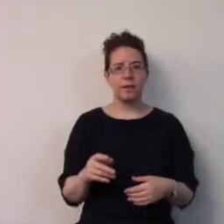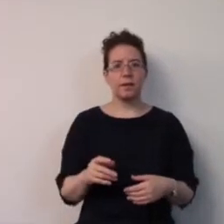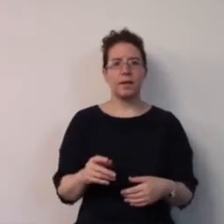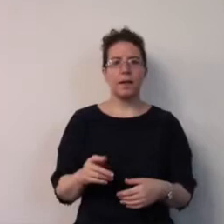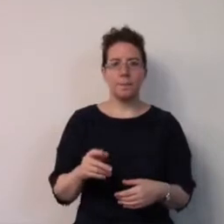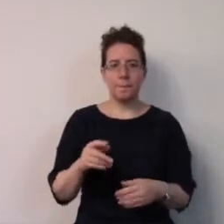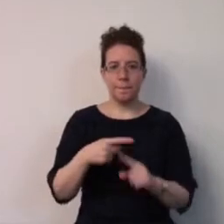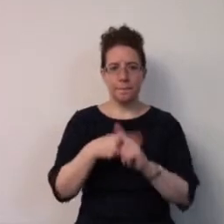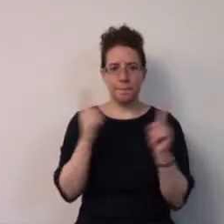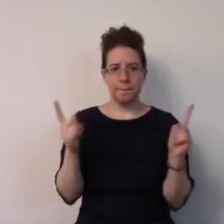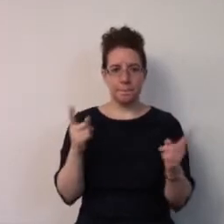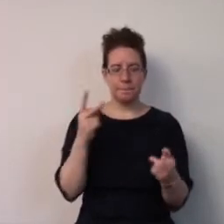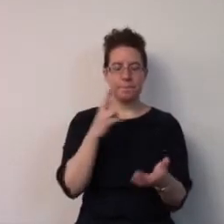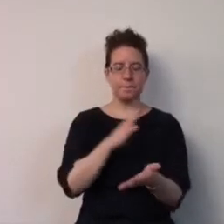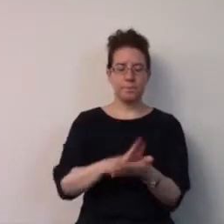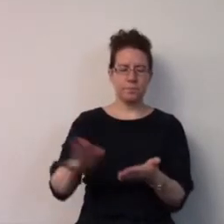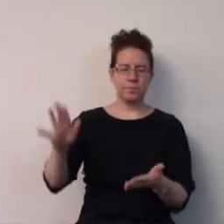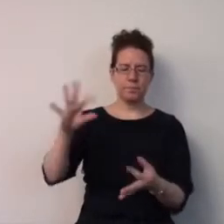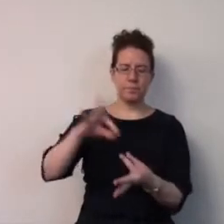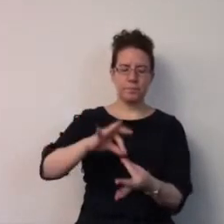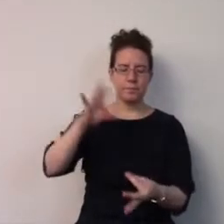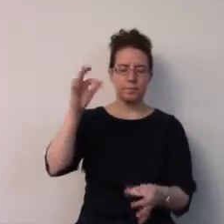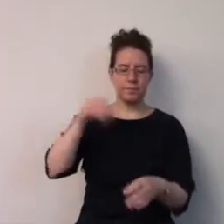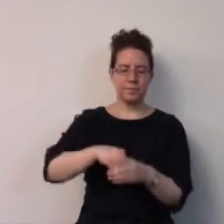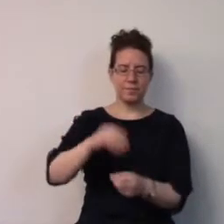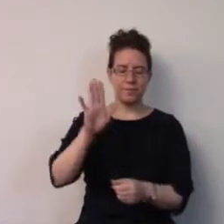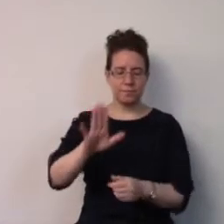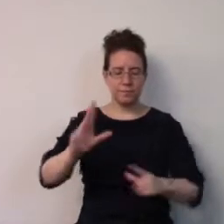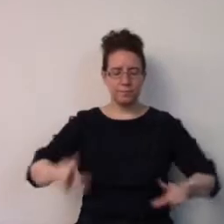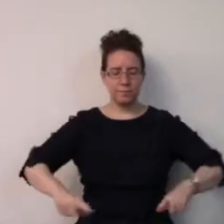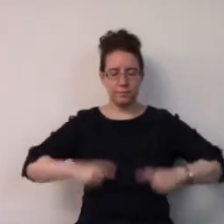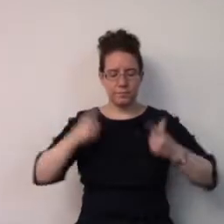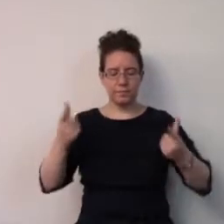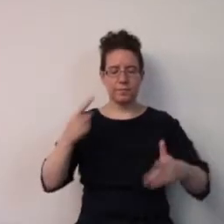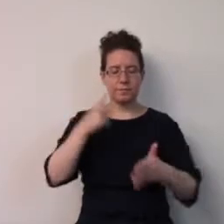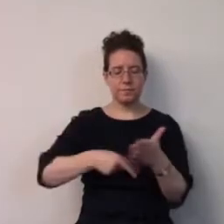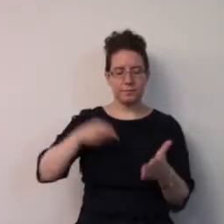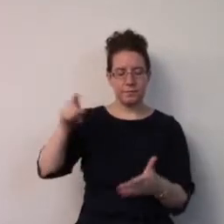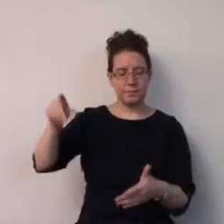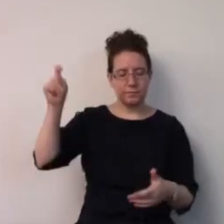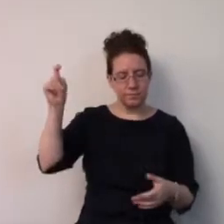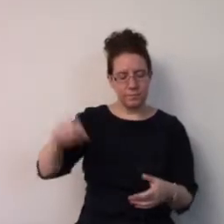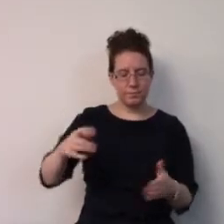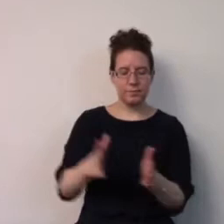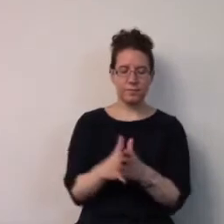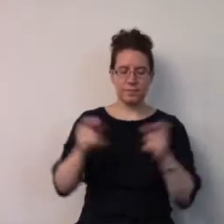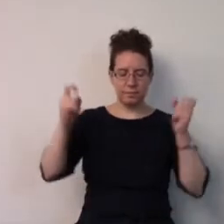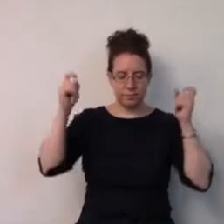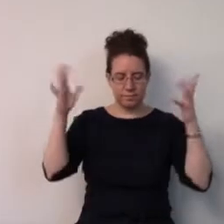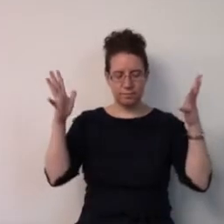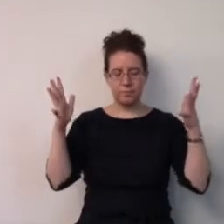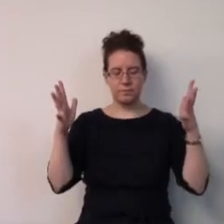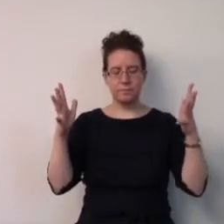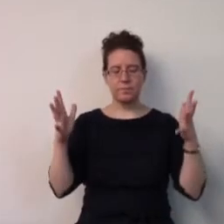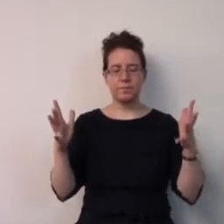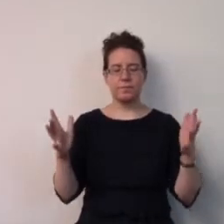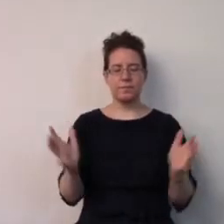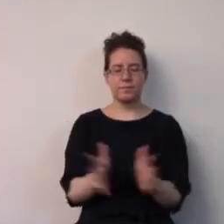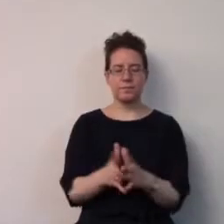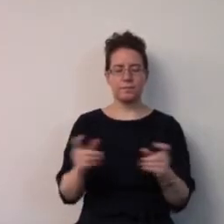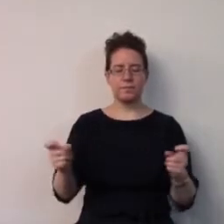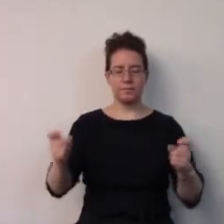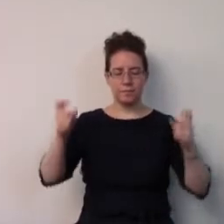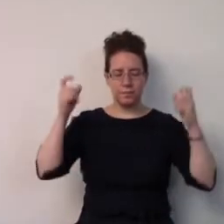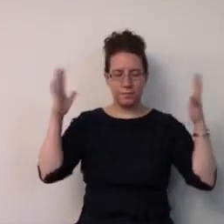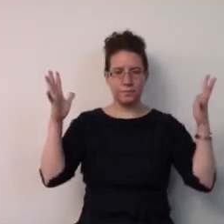Amen. Hallelujah. Amen. Hallelujah. Hallelujah. Hallelujah. I'm going to be Captain Obvious today. As Brother Clay